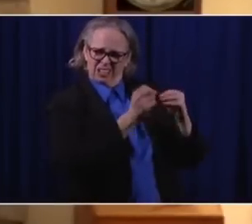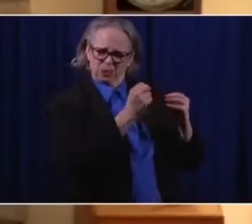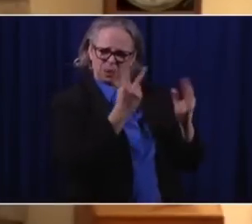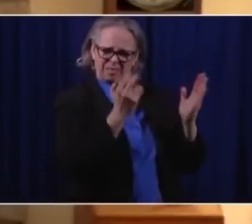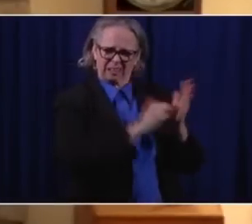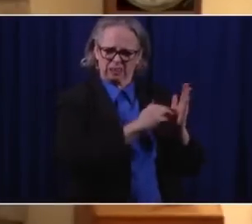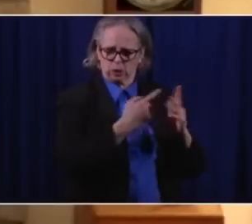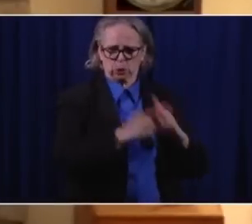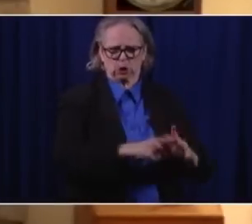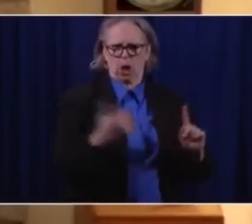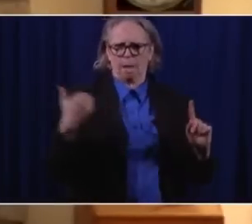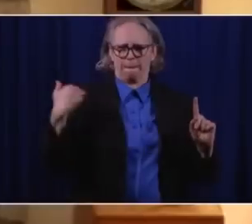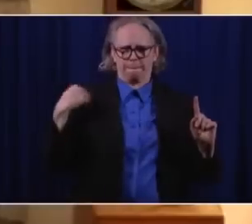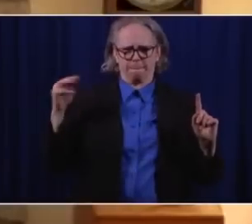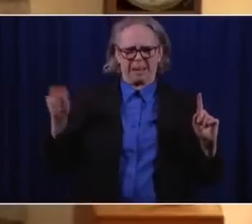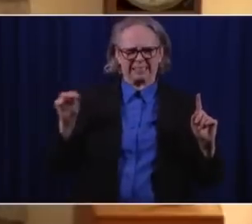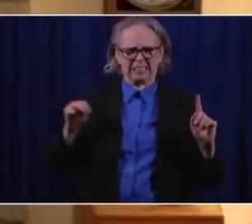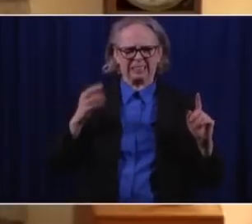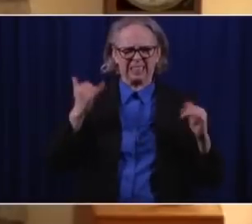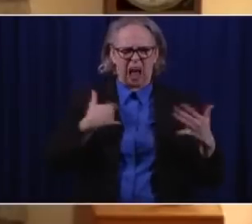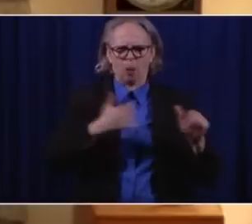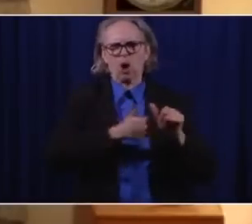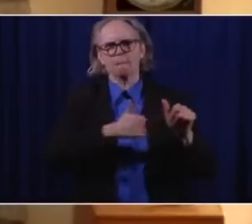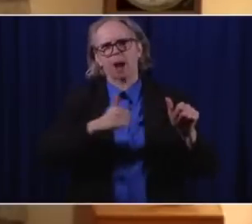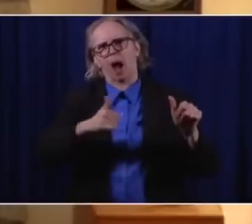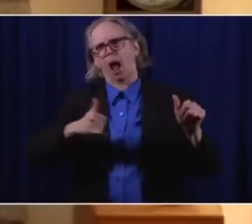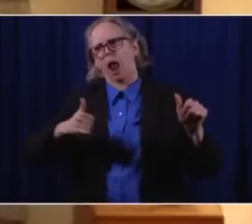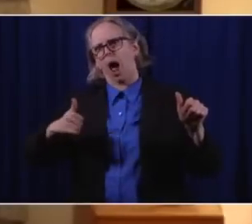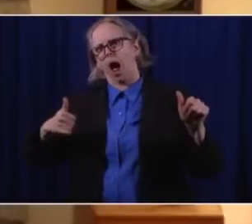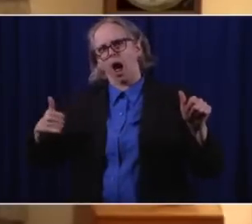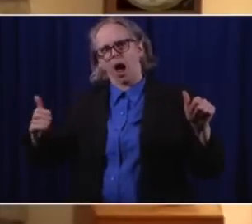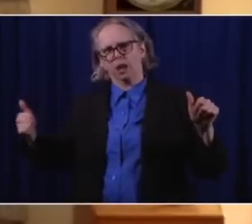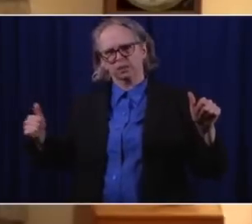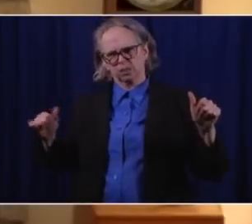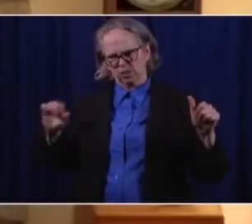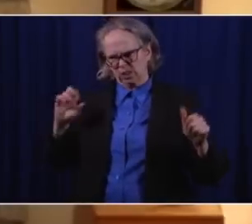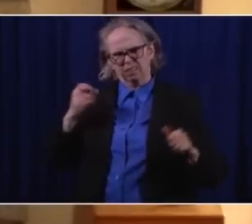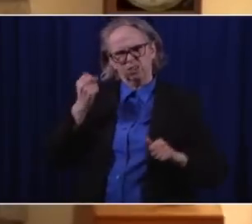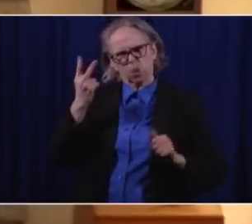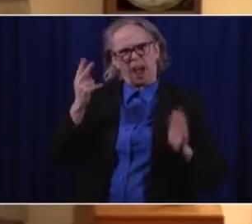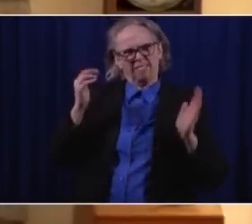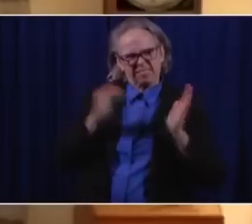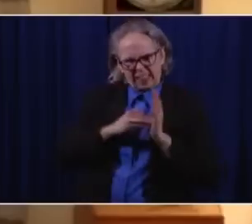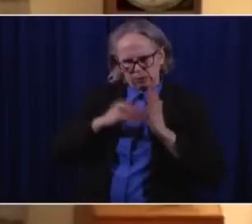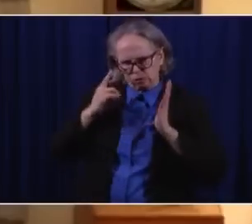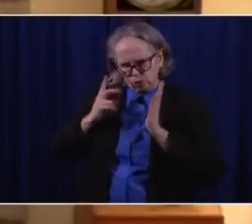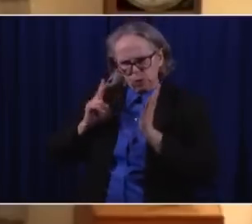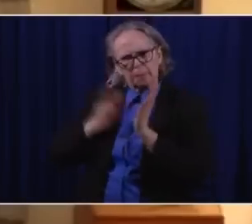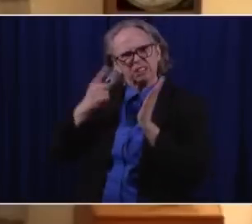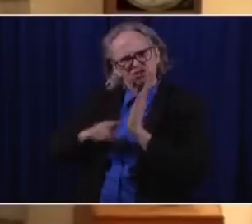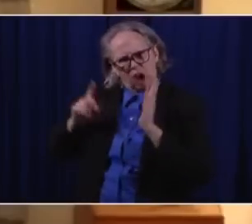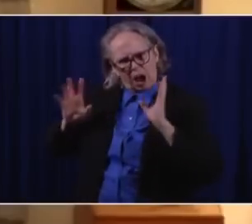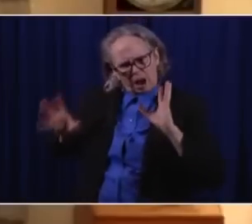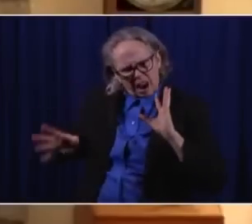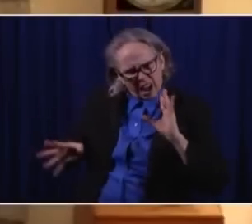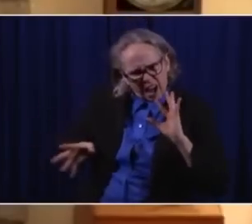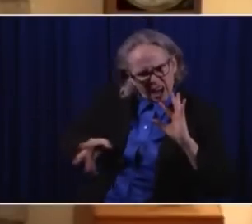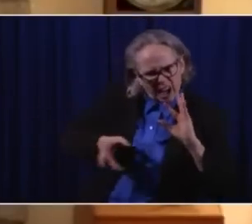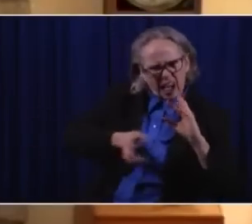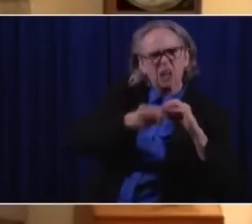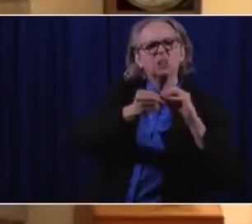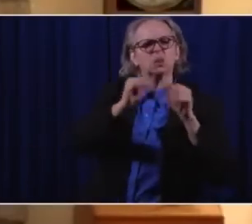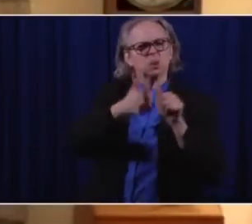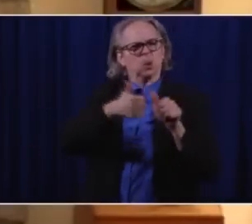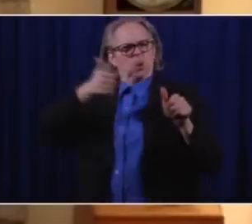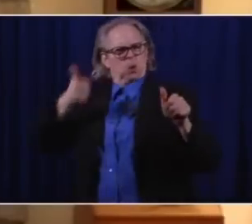12,000 back, you can figure out that for the first few days of this week, you know, we've got to spread